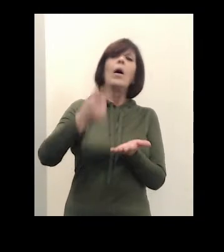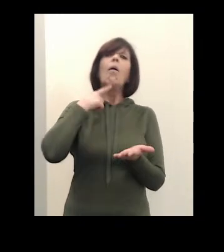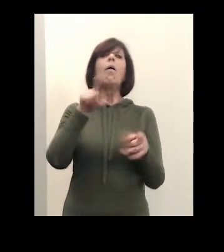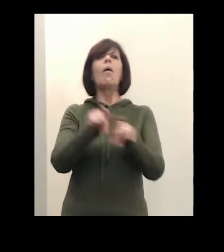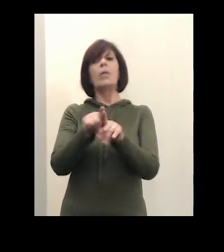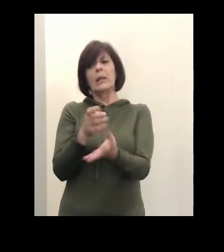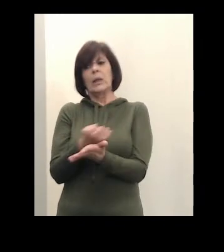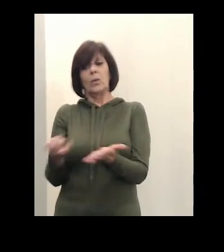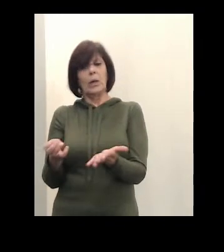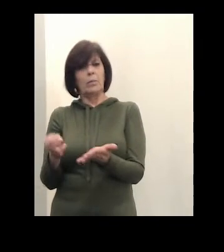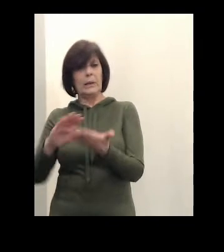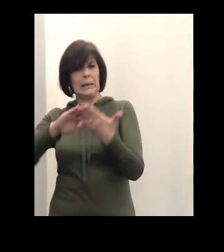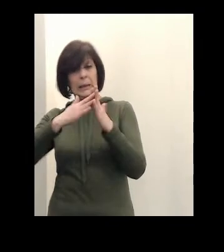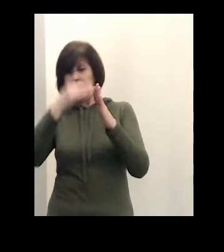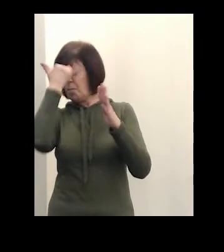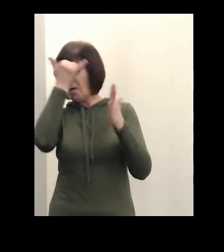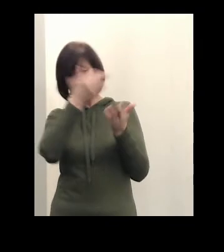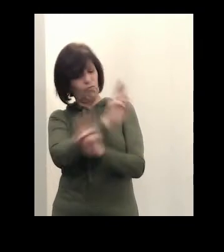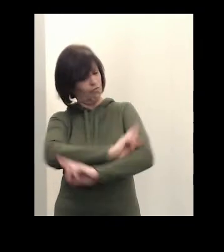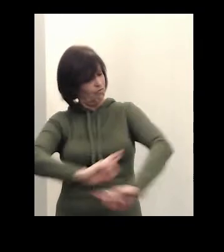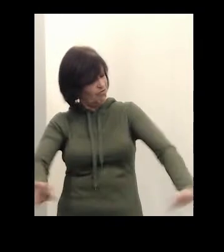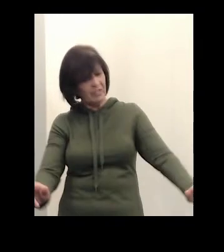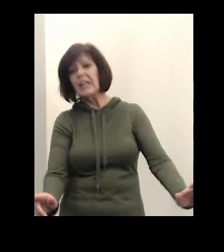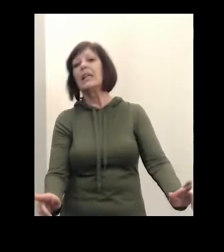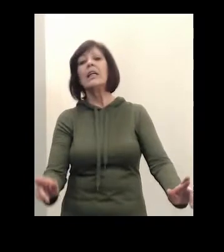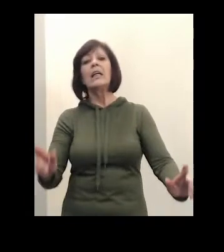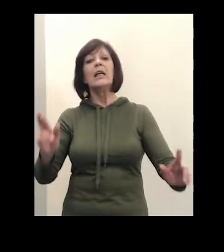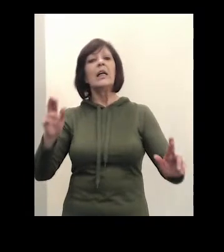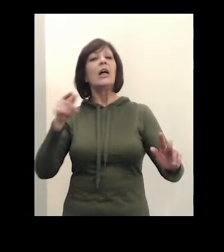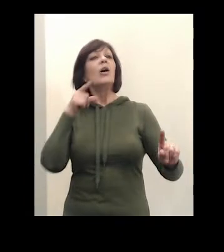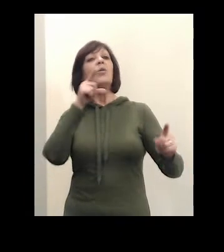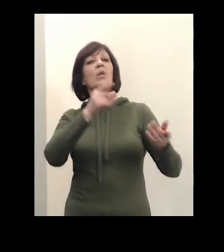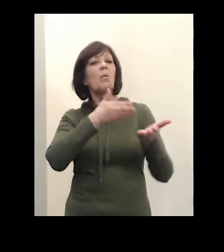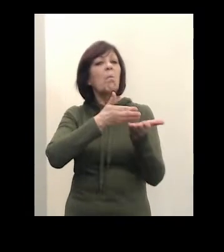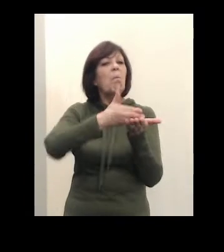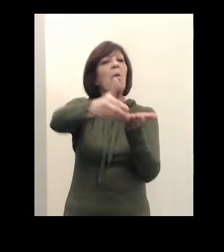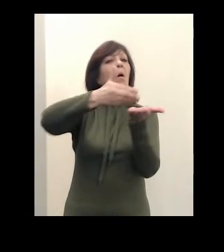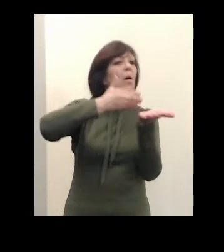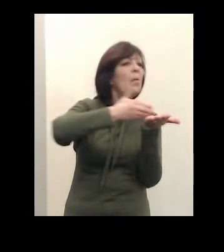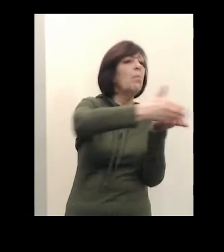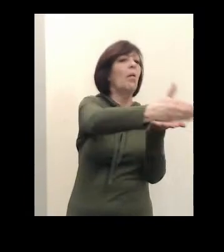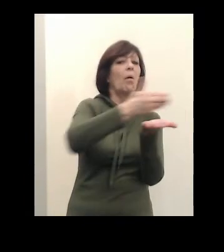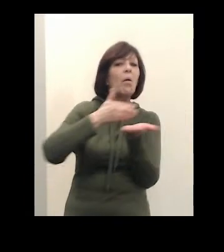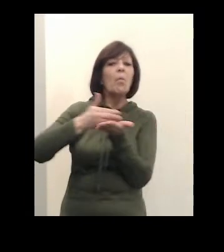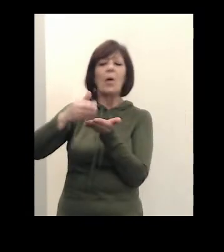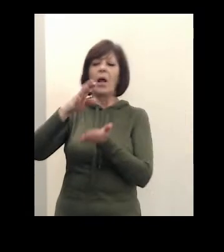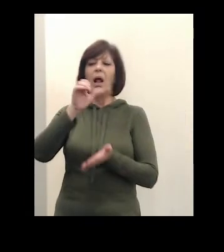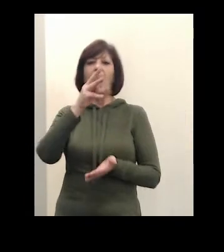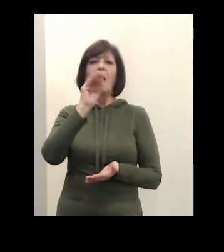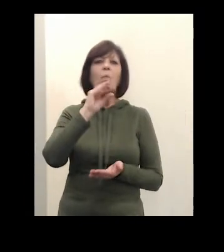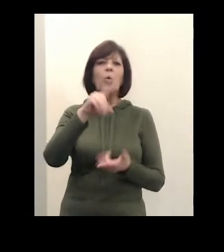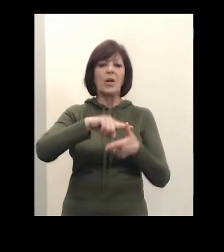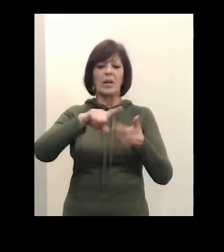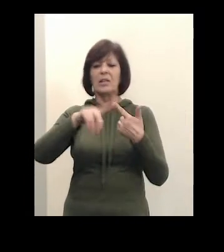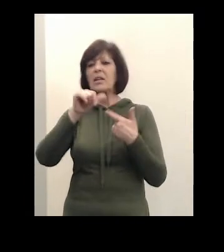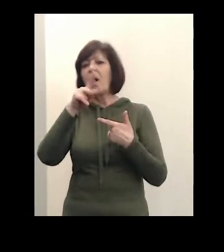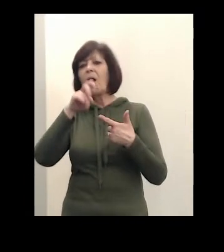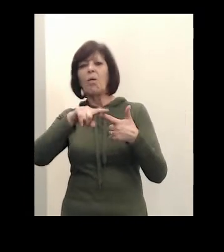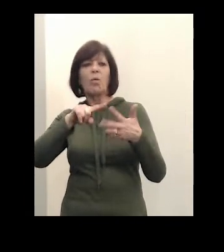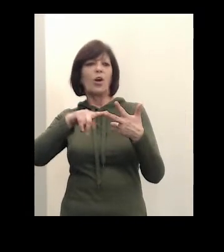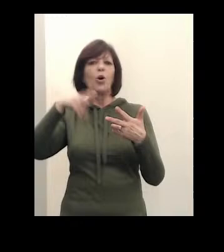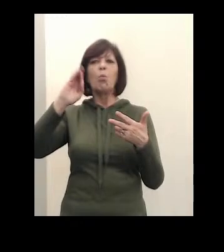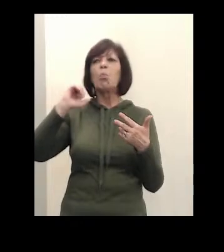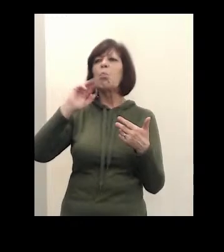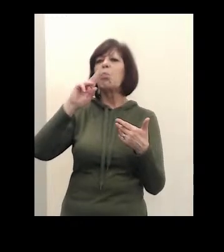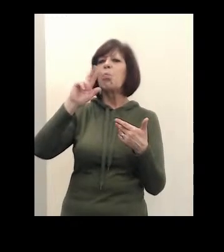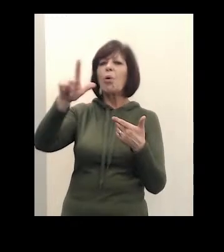from the start. We were doing parts in downtown of Delaware, Elmwood, Pearl Street, the areas around the Rath Building. We normally don't do